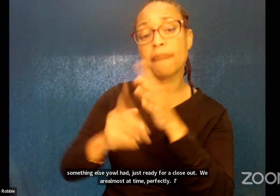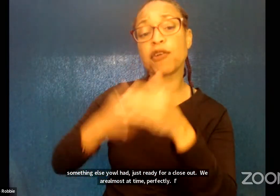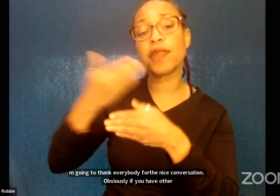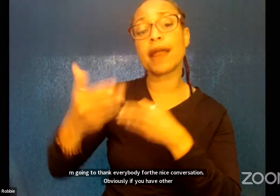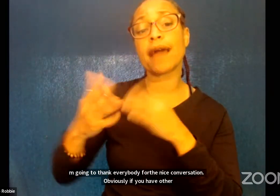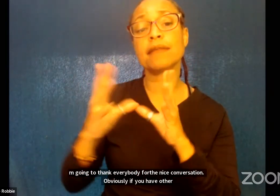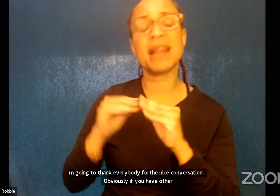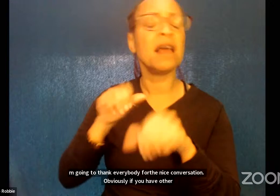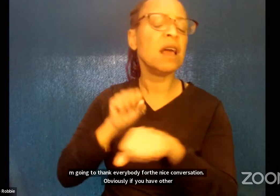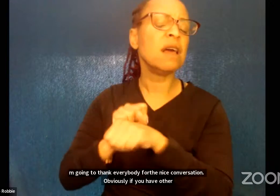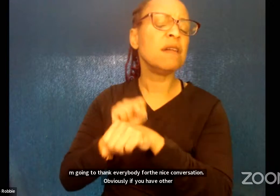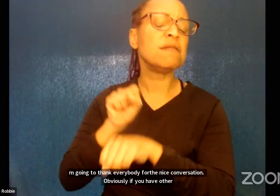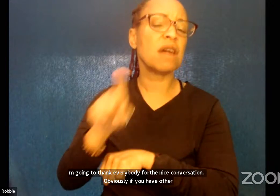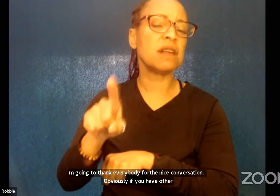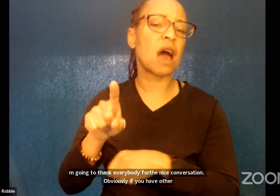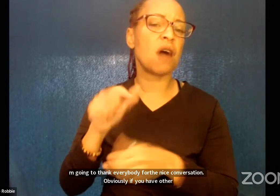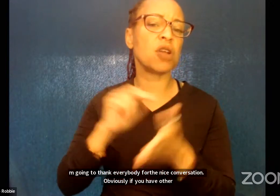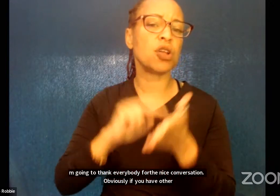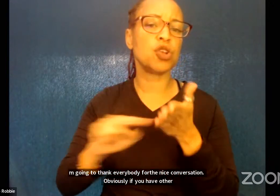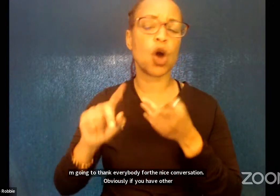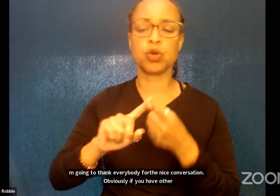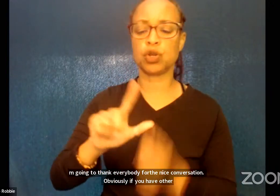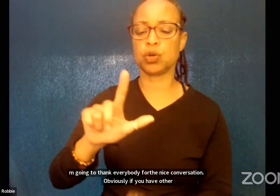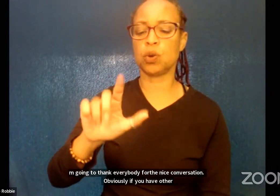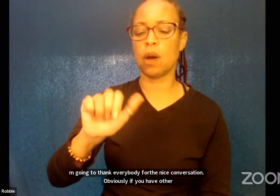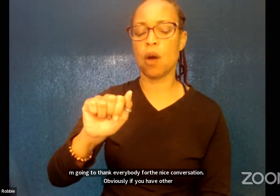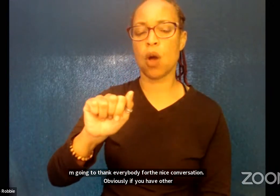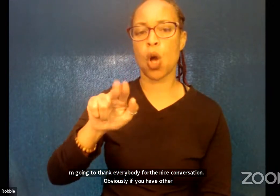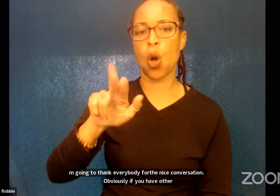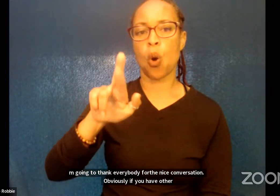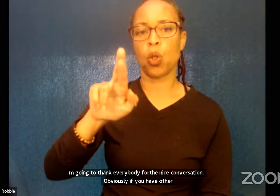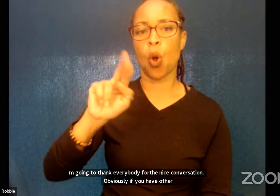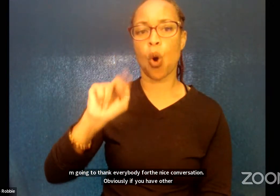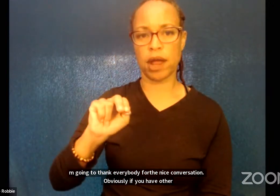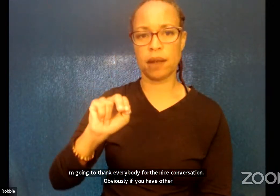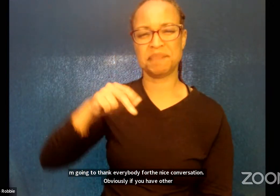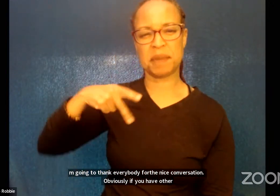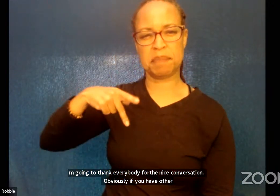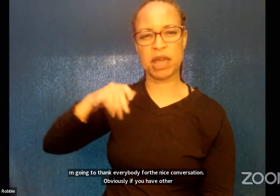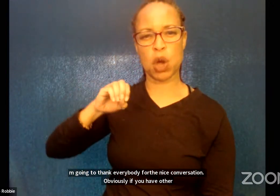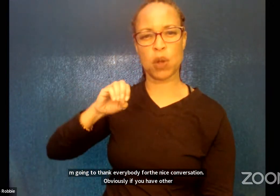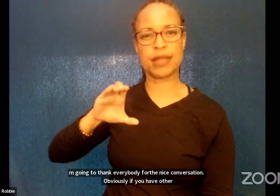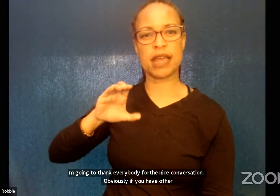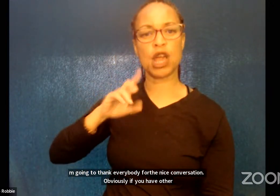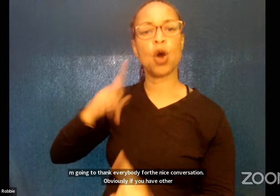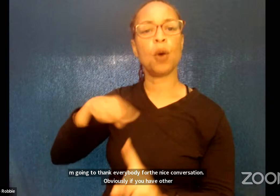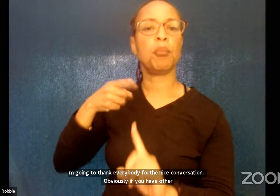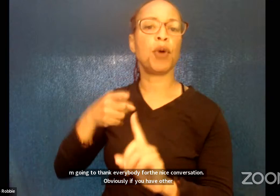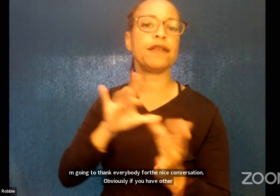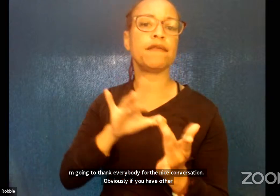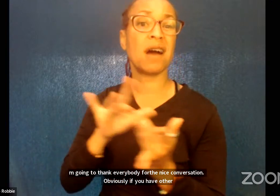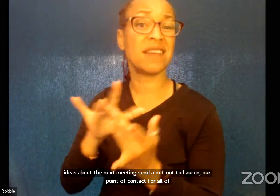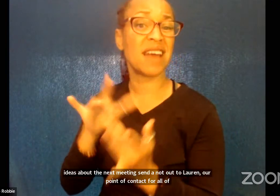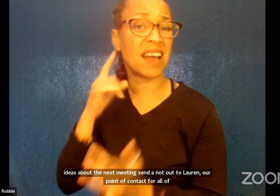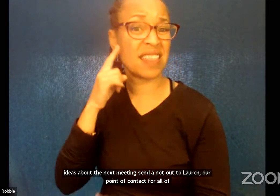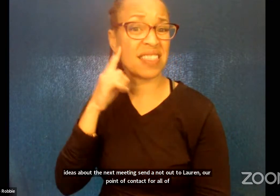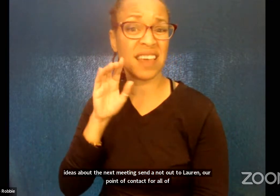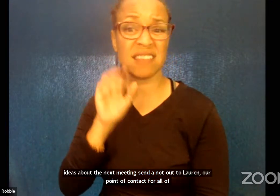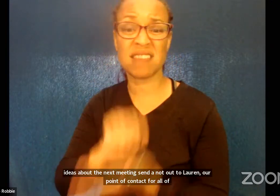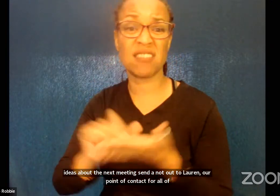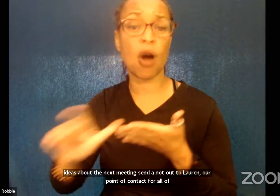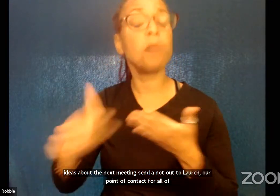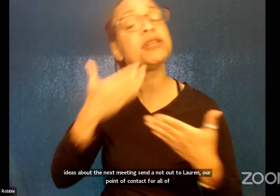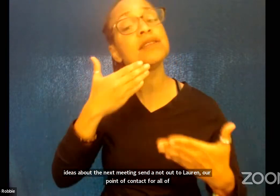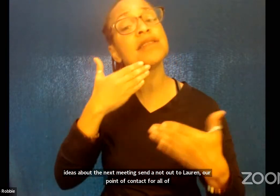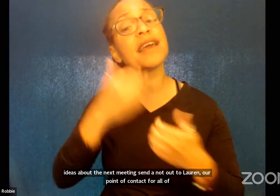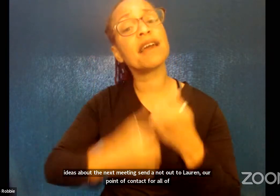note out to Lauren. She's our point of contact for all of this. And I think that's it for the evening. I just want to thank everybody for